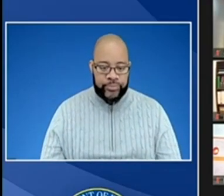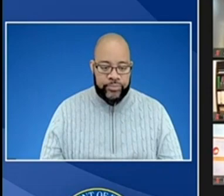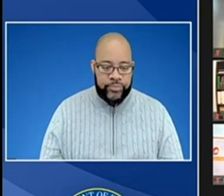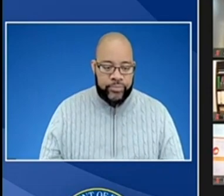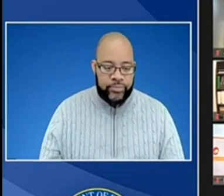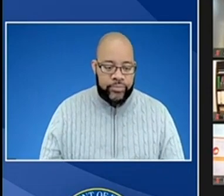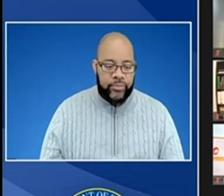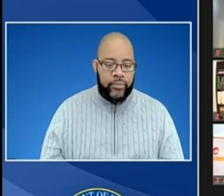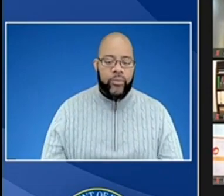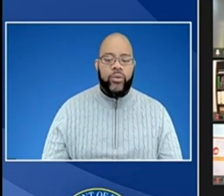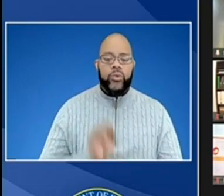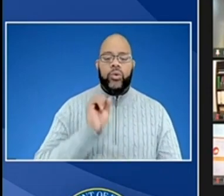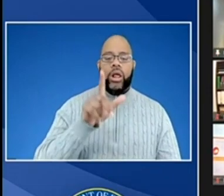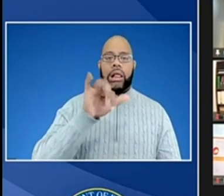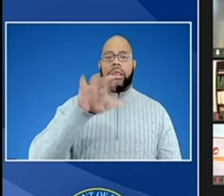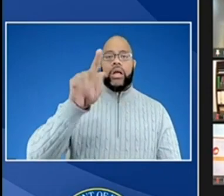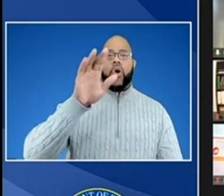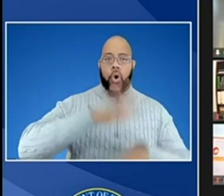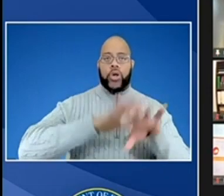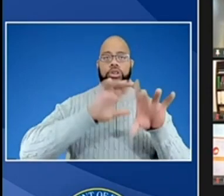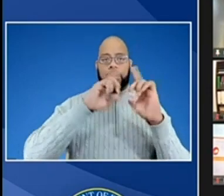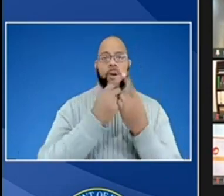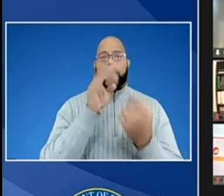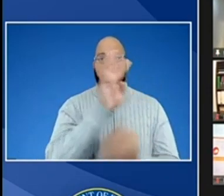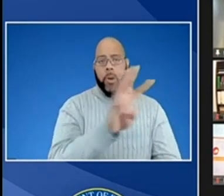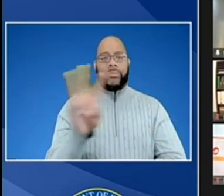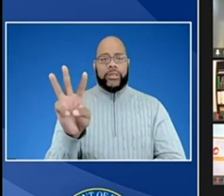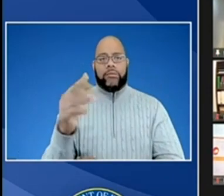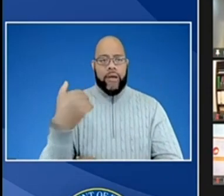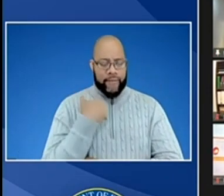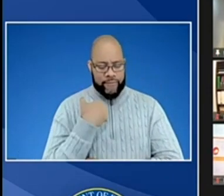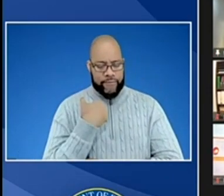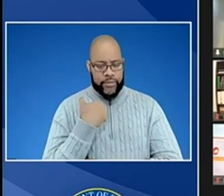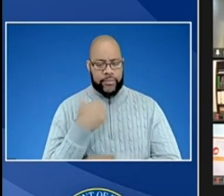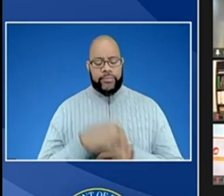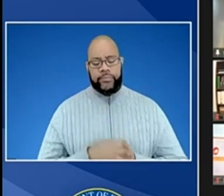The link is on the department's website.